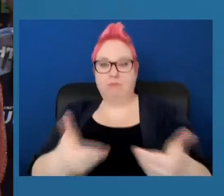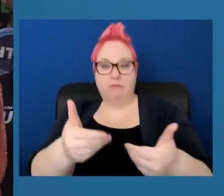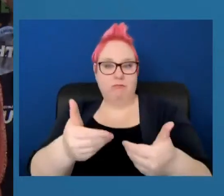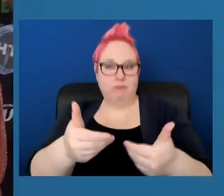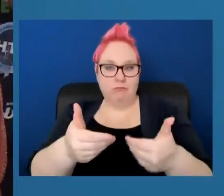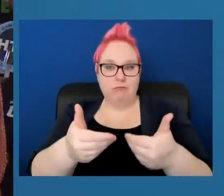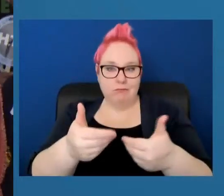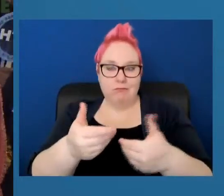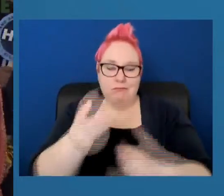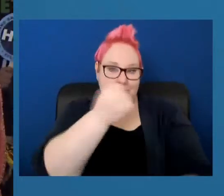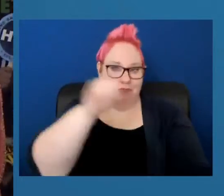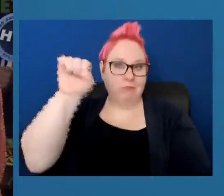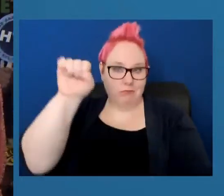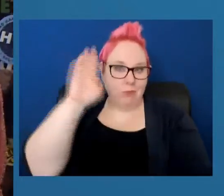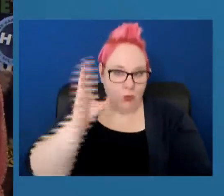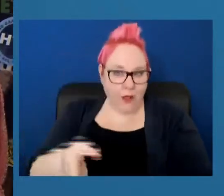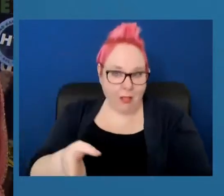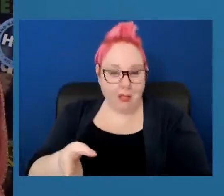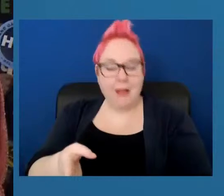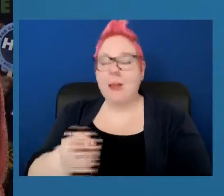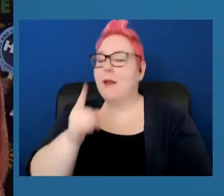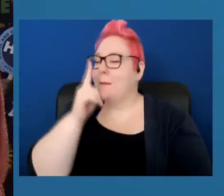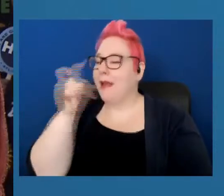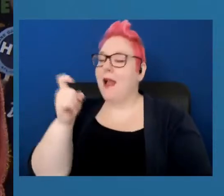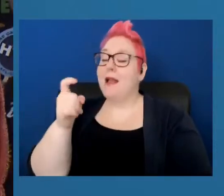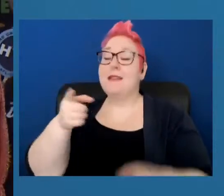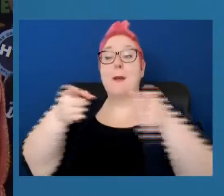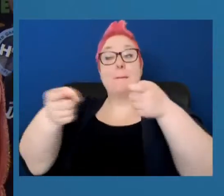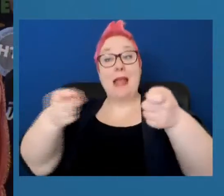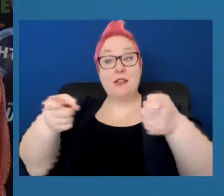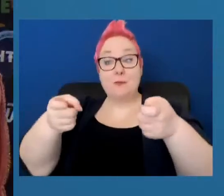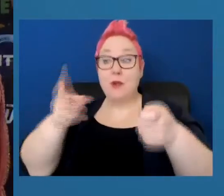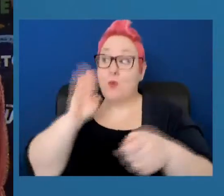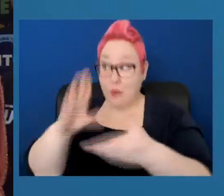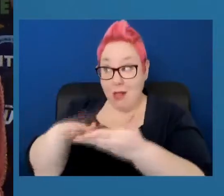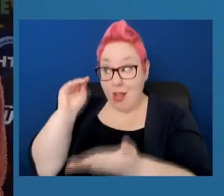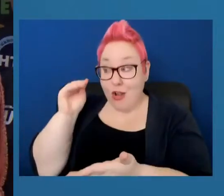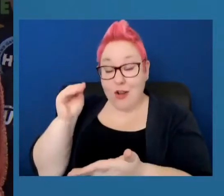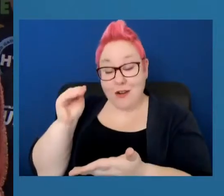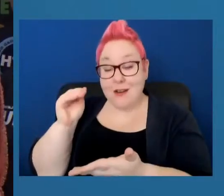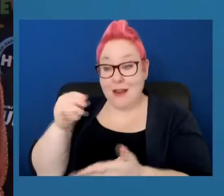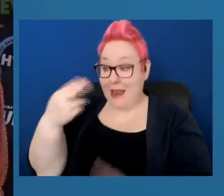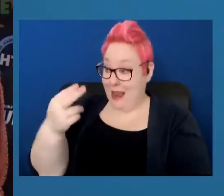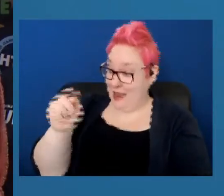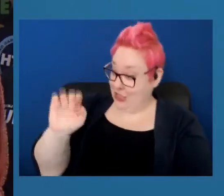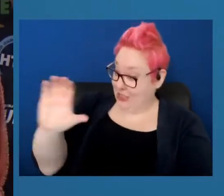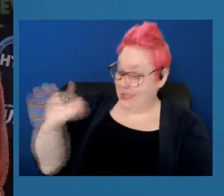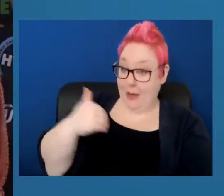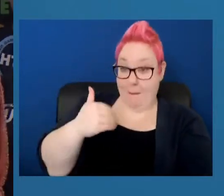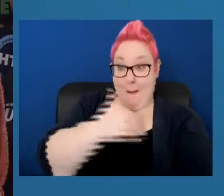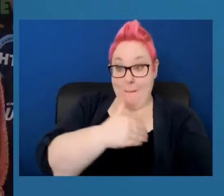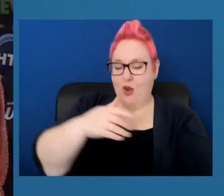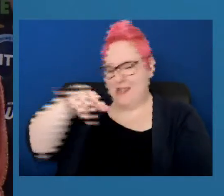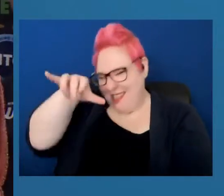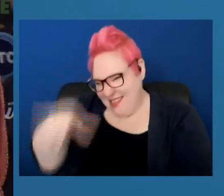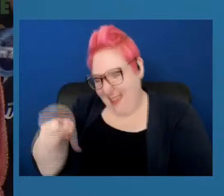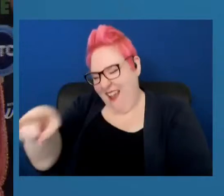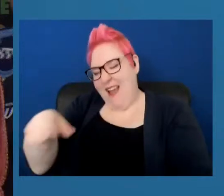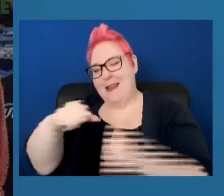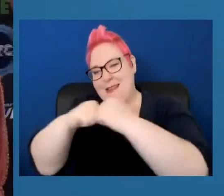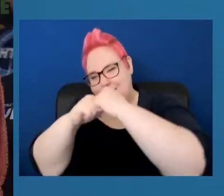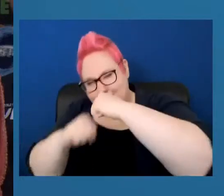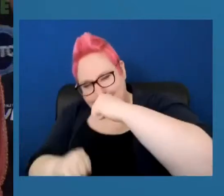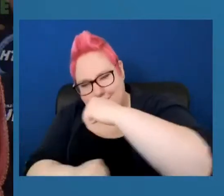Because, look, management is going to learn that it is HTC members that are the backbone of the hospitality